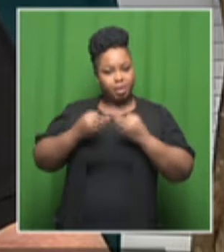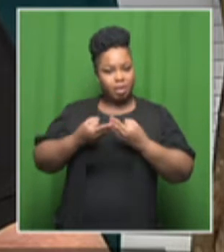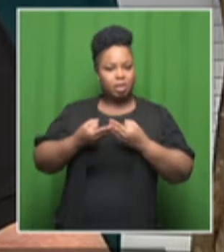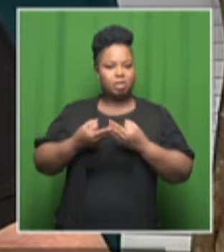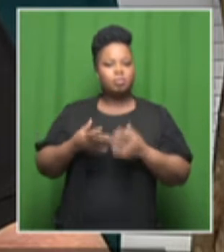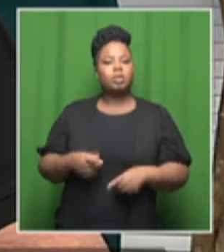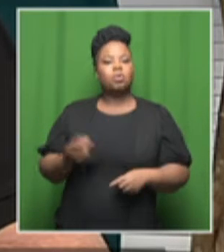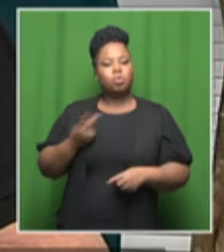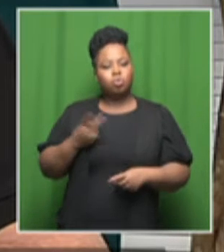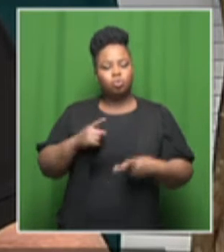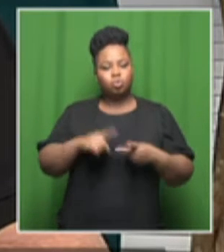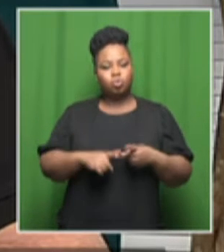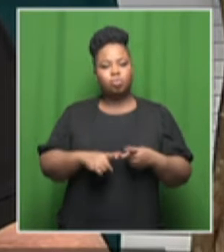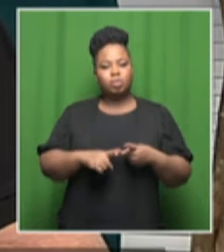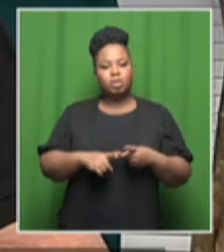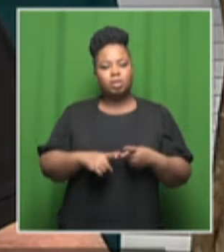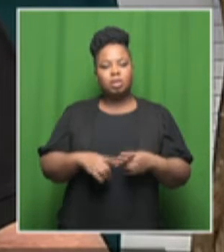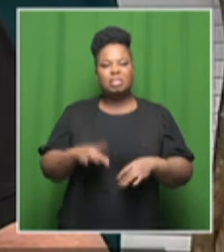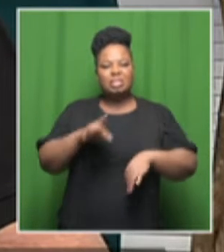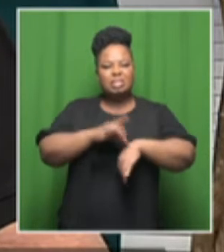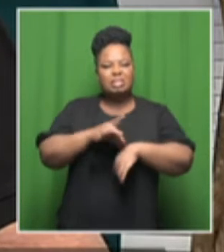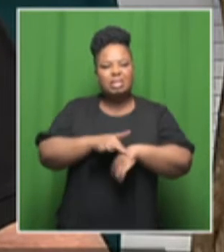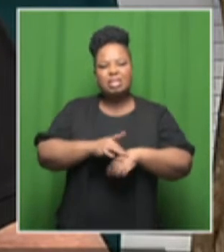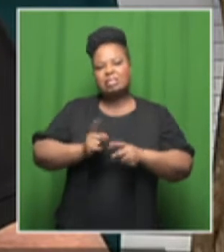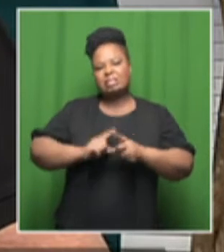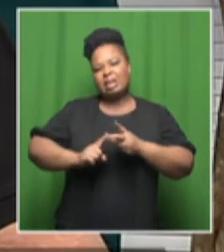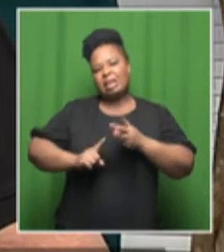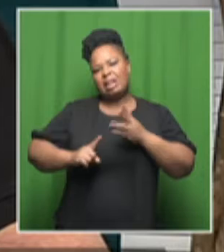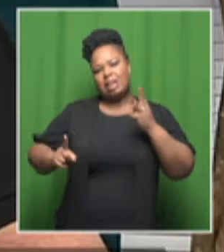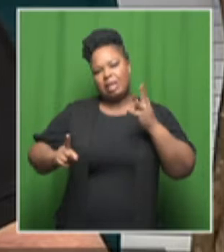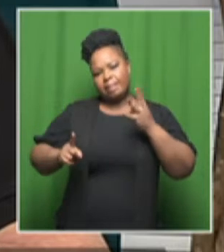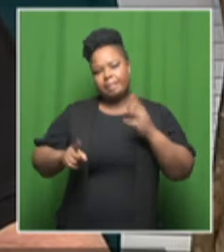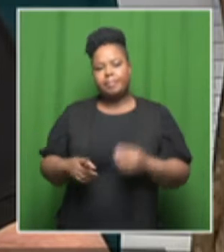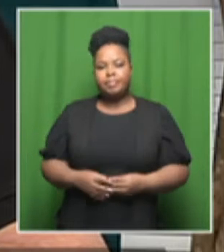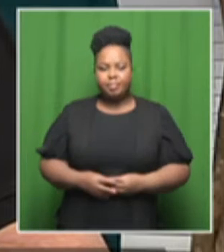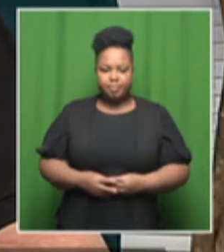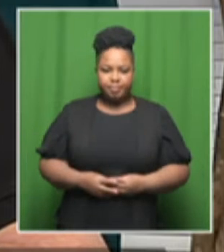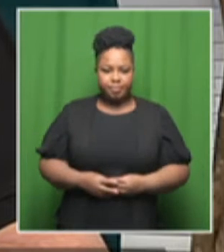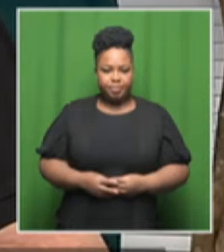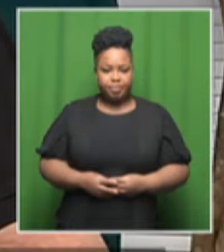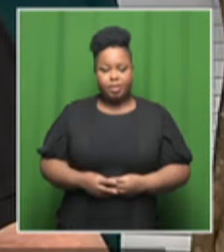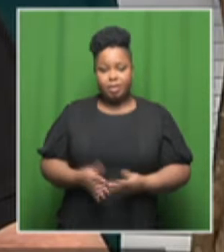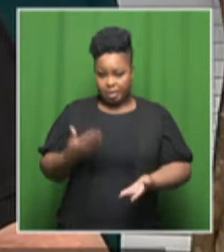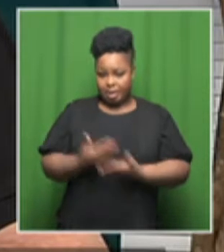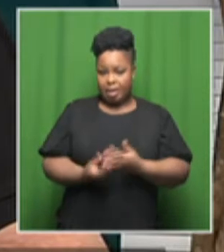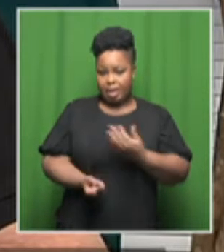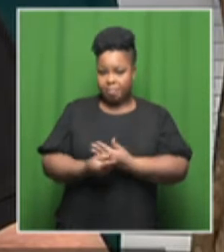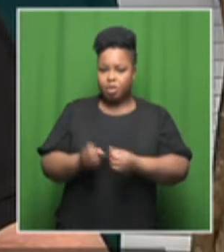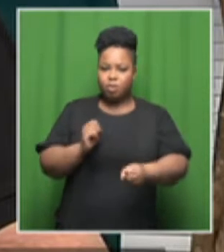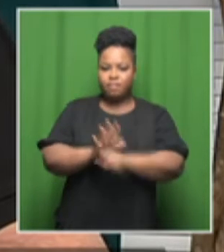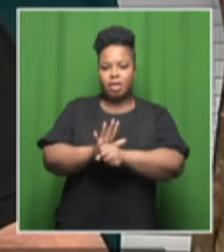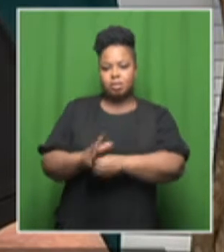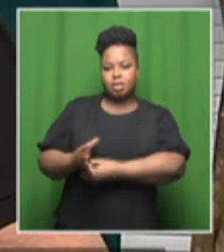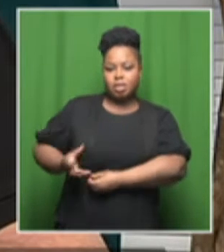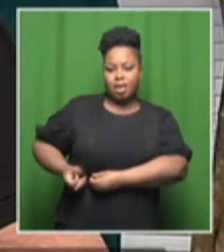diseases like polycystic ovarian disease and endometriosis, and also,